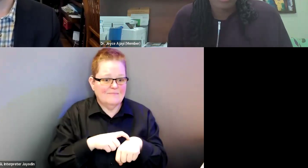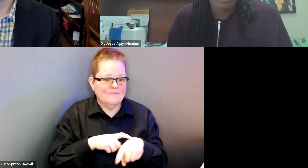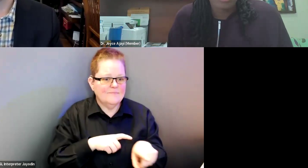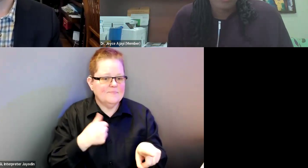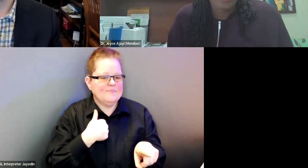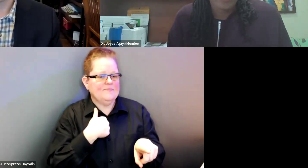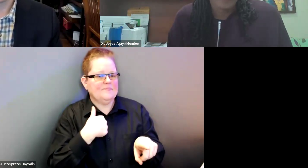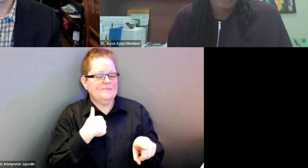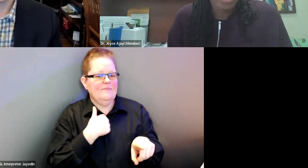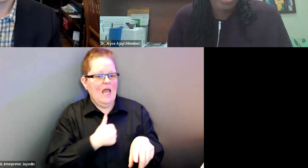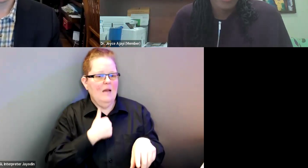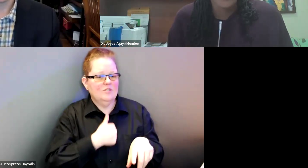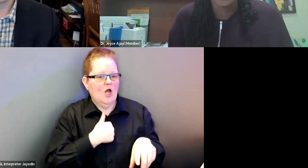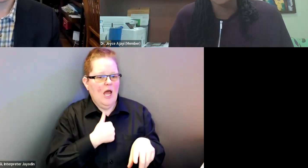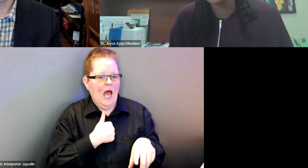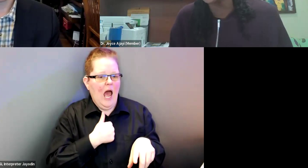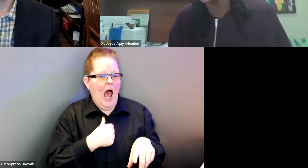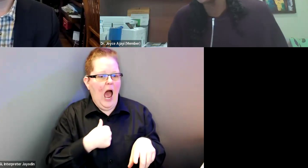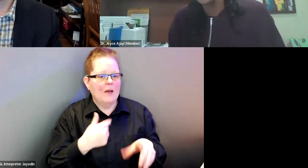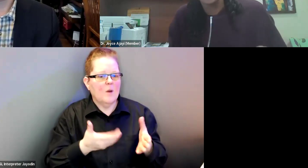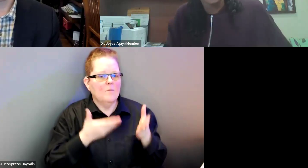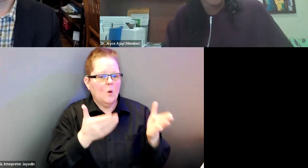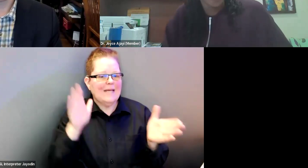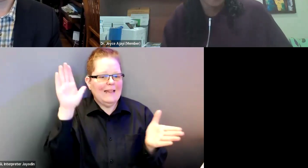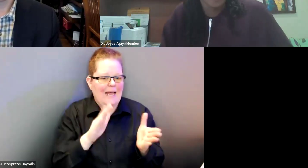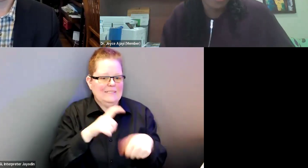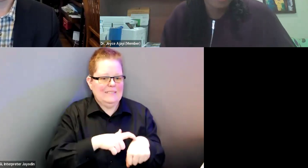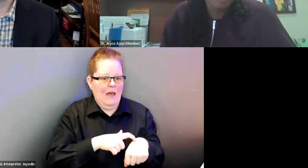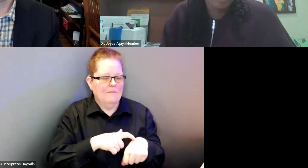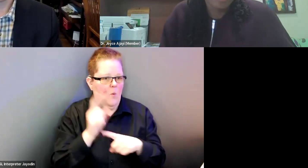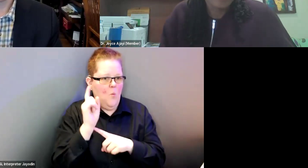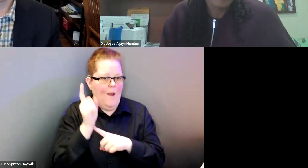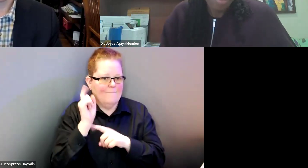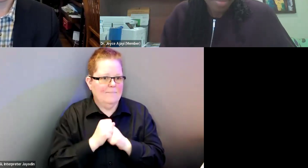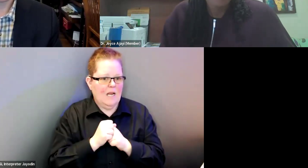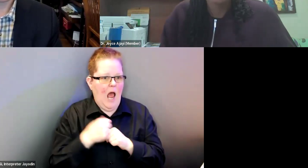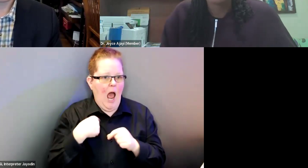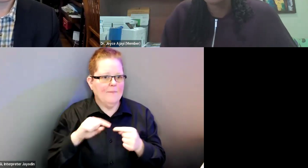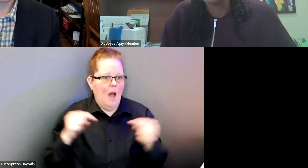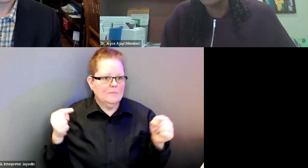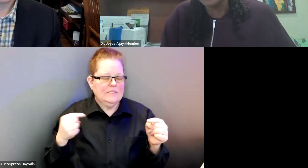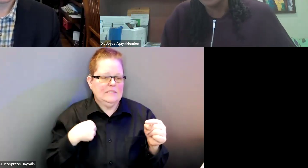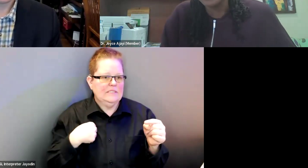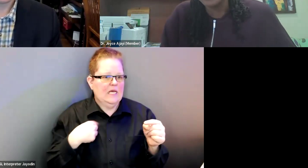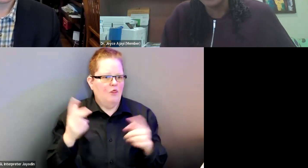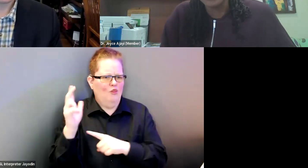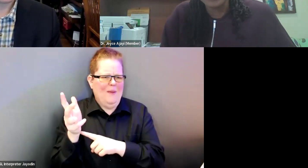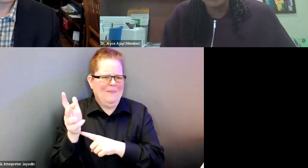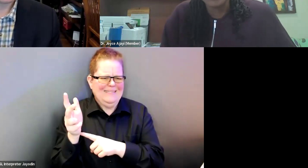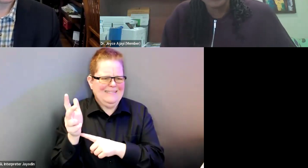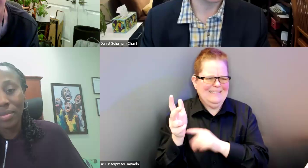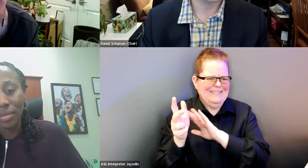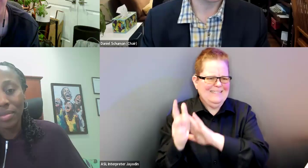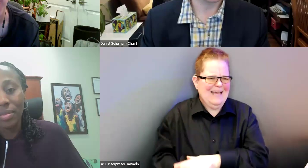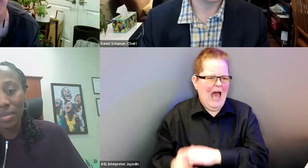I propose like a smaller time limit, like a 1-minute time limit. I'm going the other way. I've tried to, I want to make sure that we have time